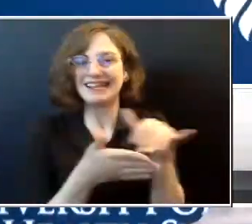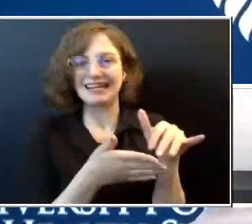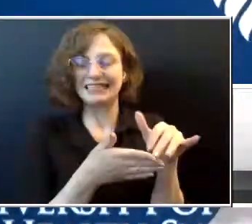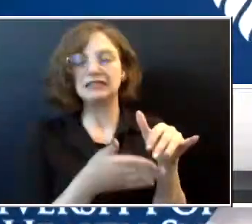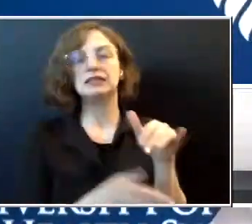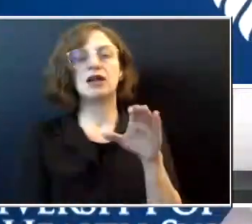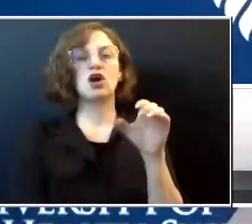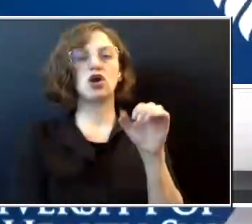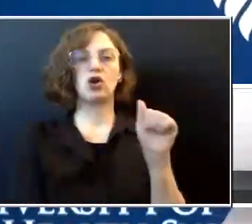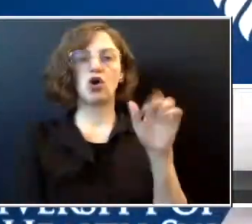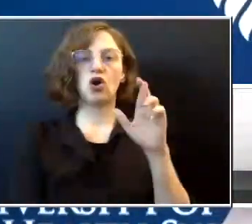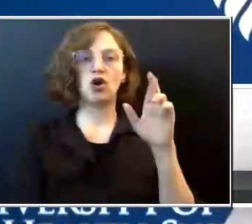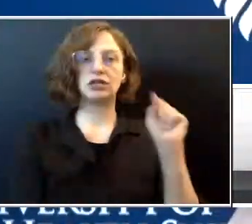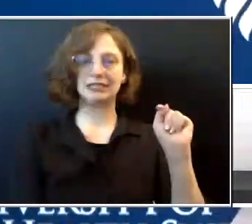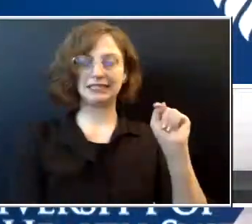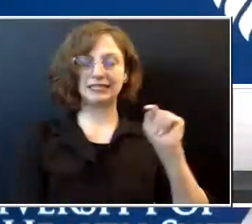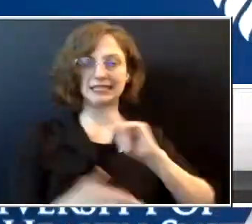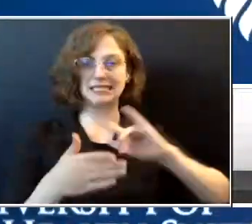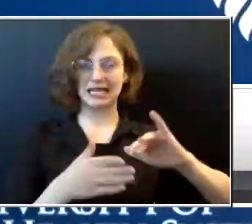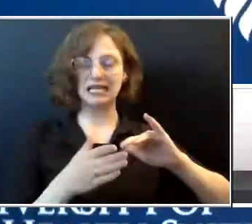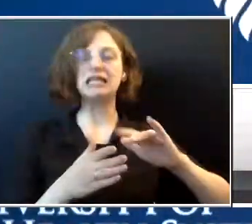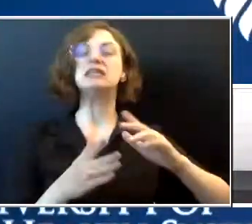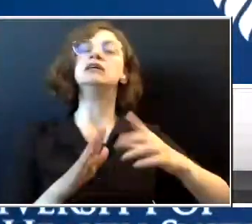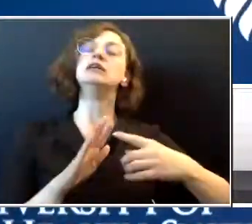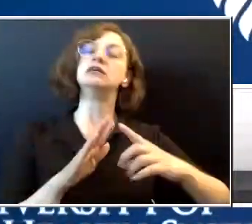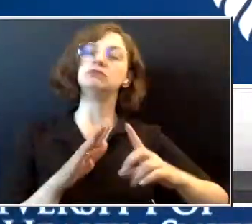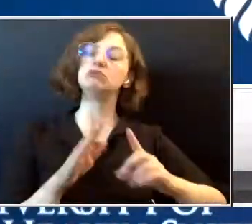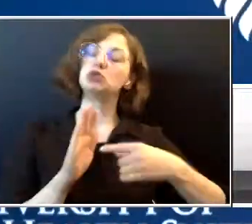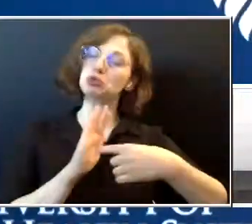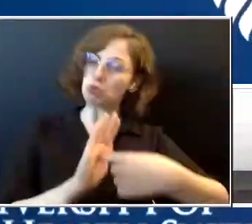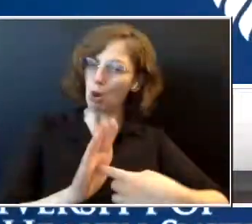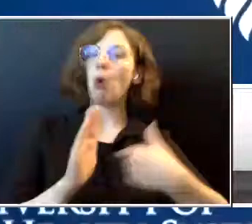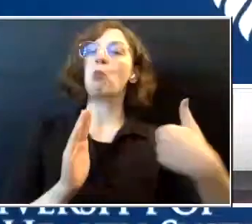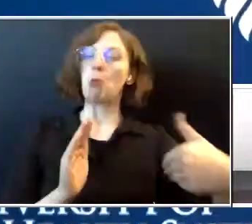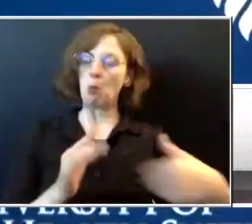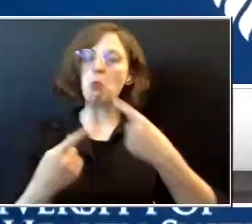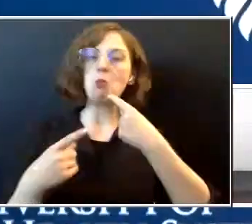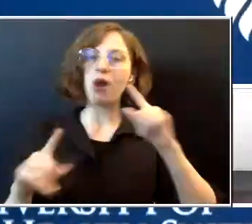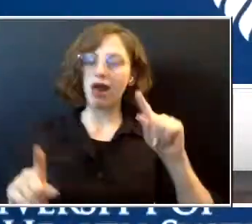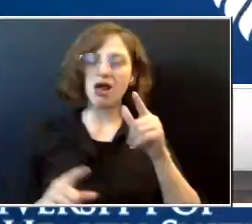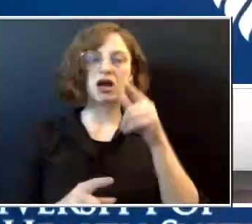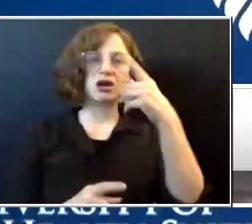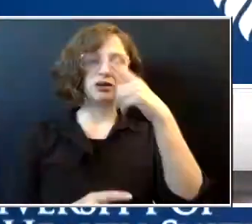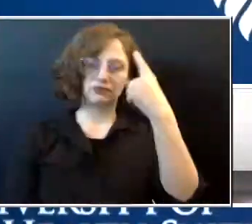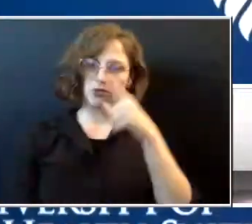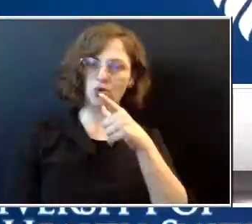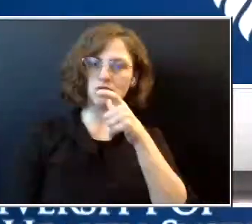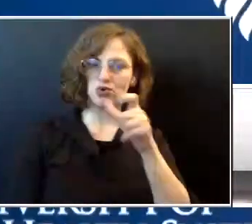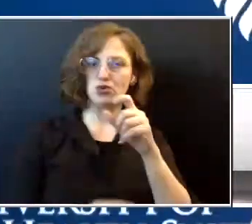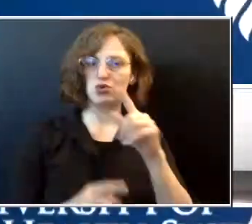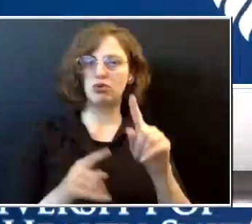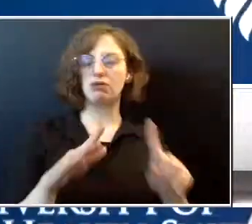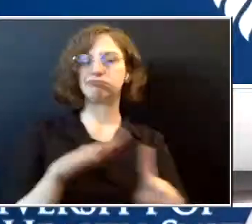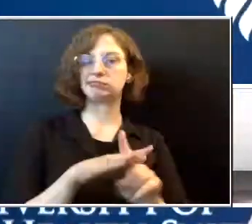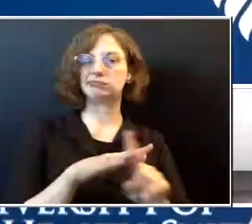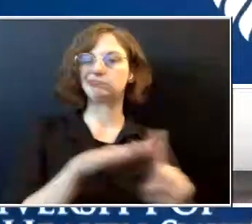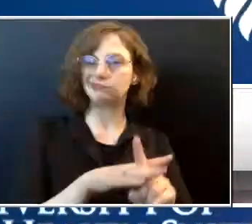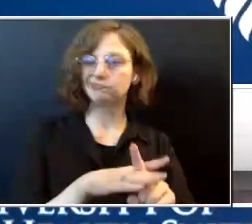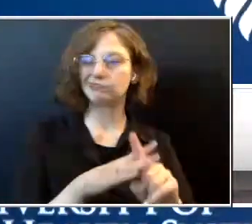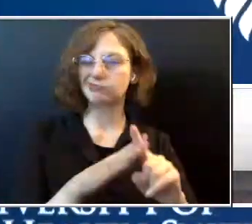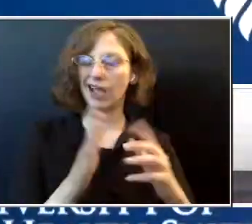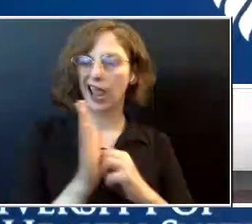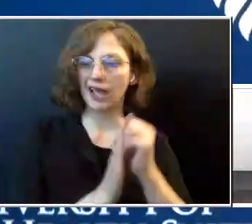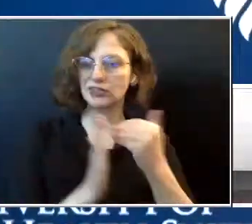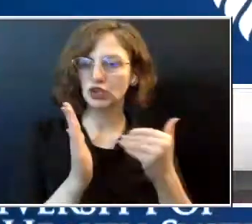relapse, multiple times. And now the 2 studies were actually to compare CAR T cell versus a standard of care, which is a